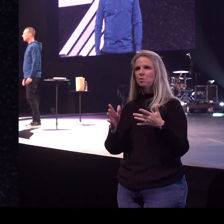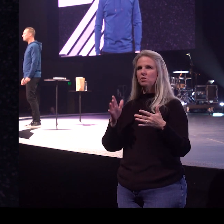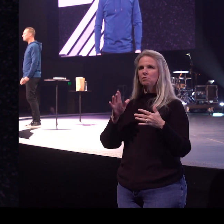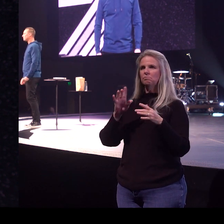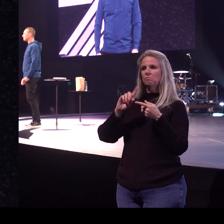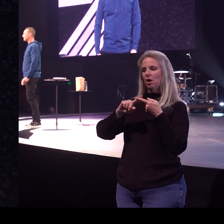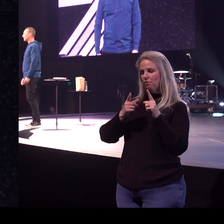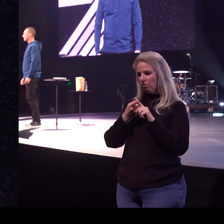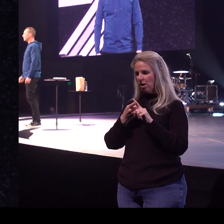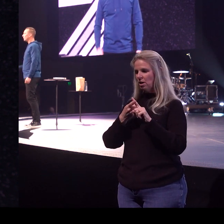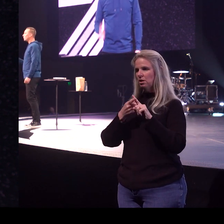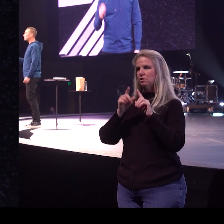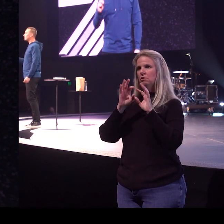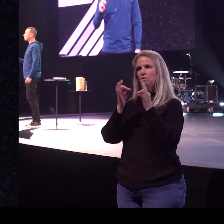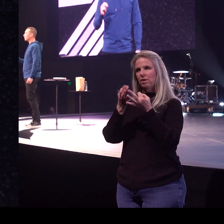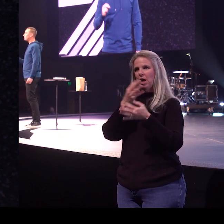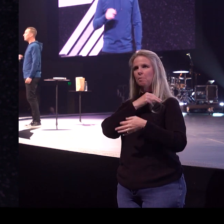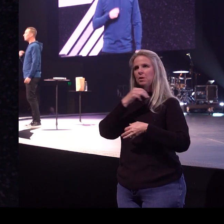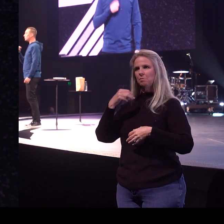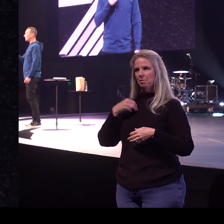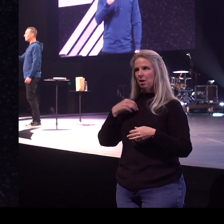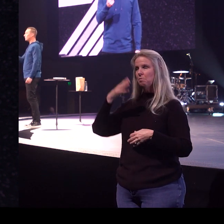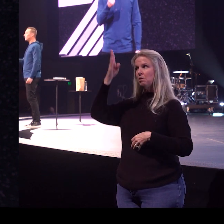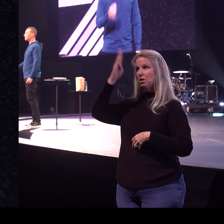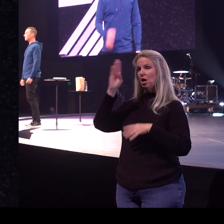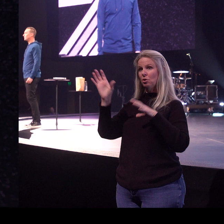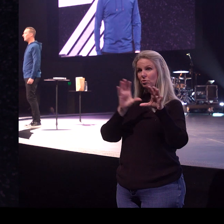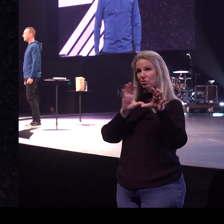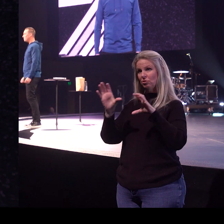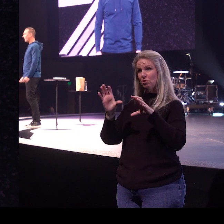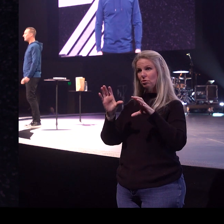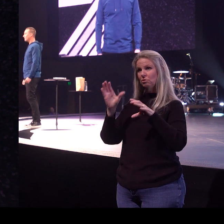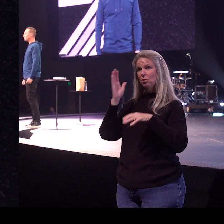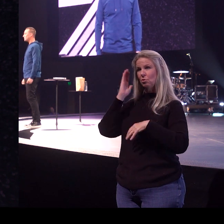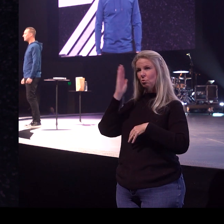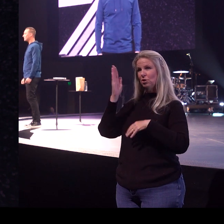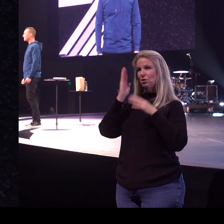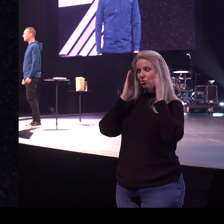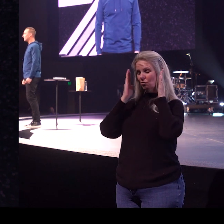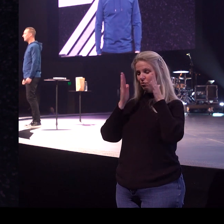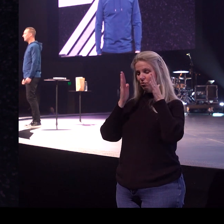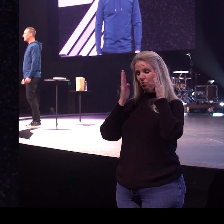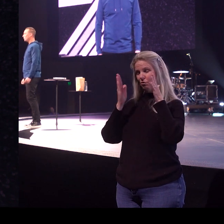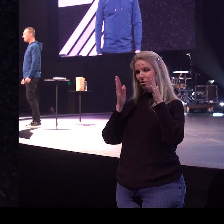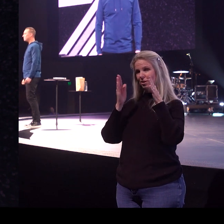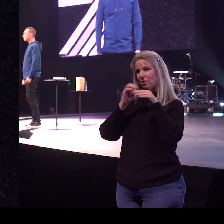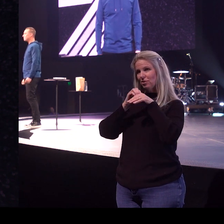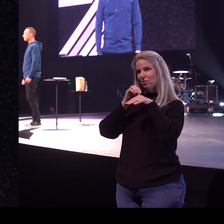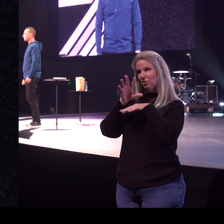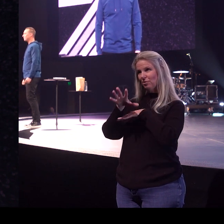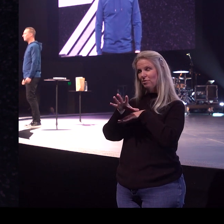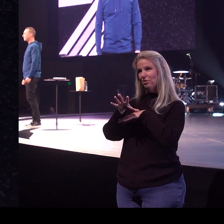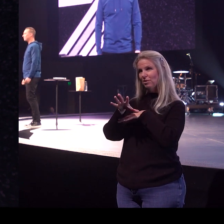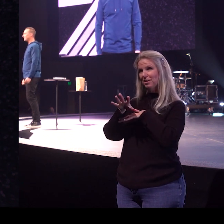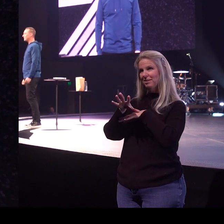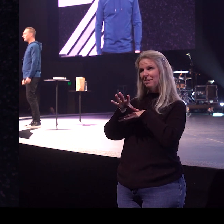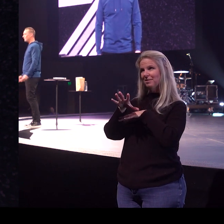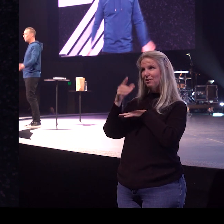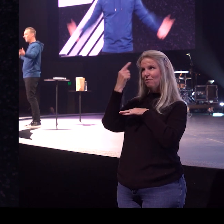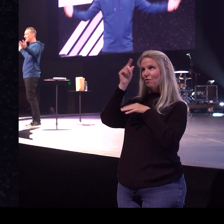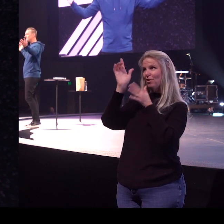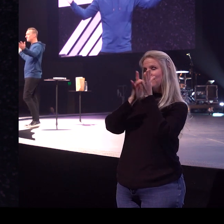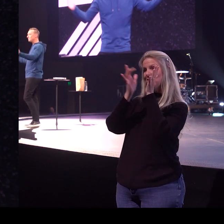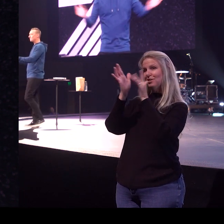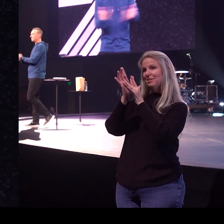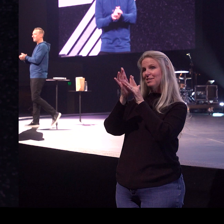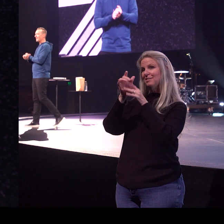will do it. The only question is, will you focus your influence on impacting them for Jesus? You in? CCB,